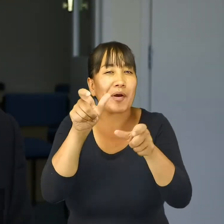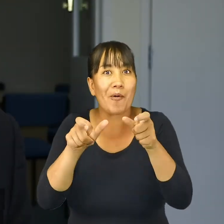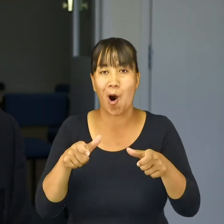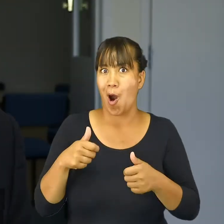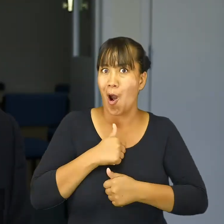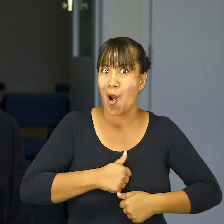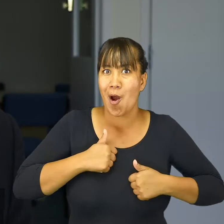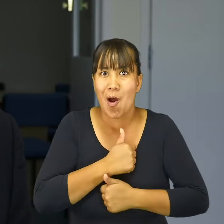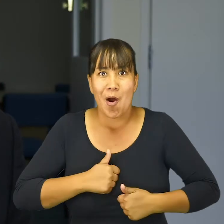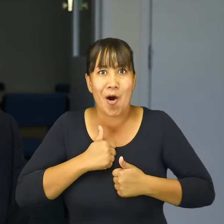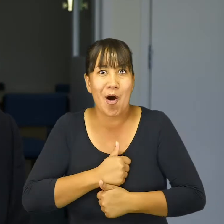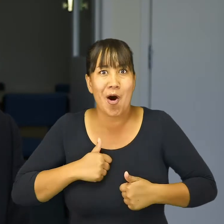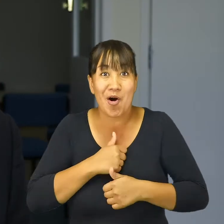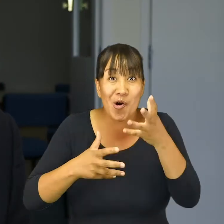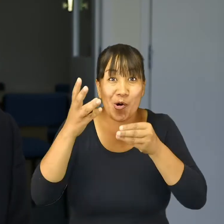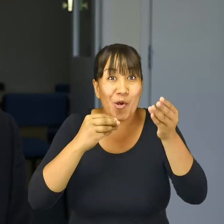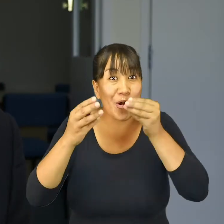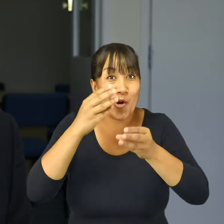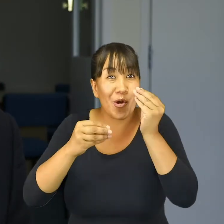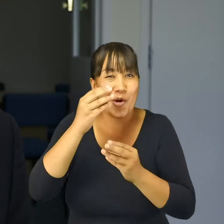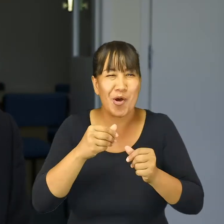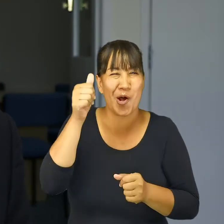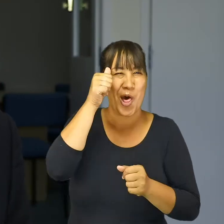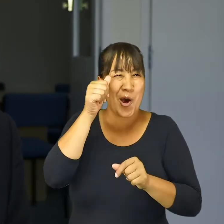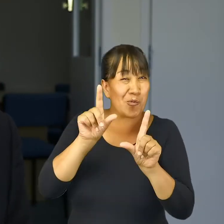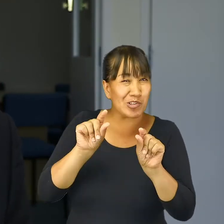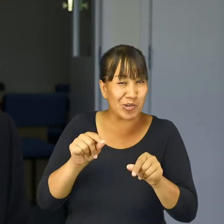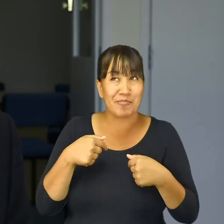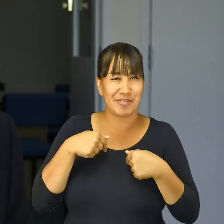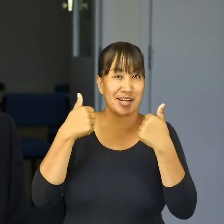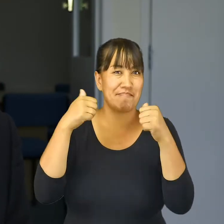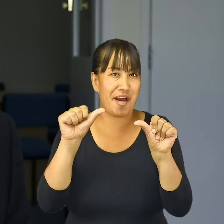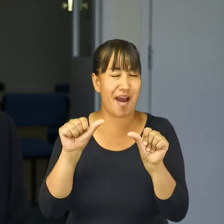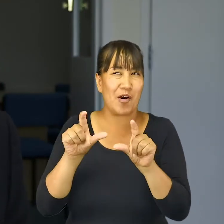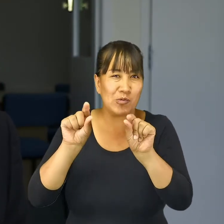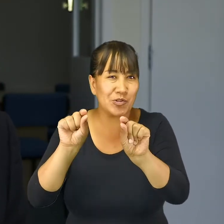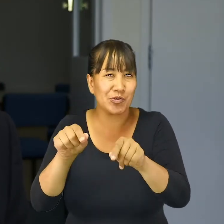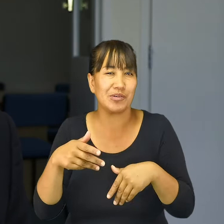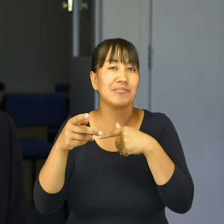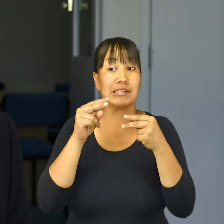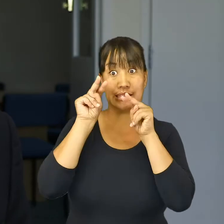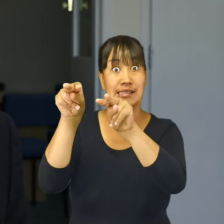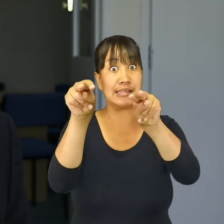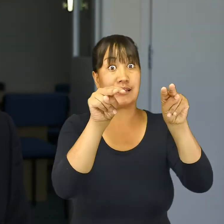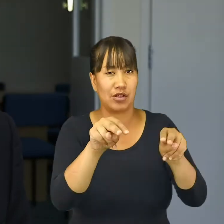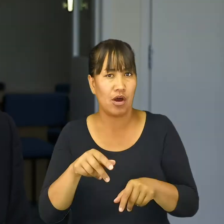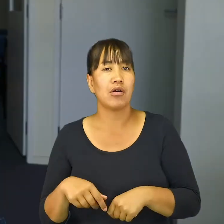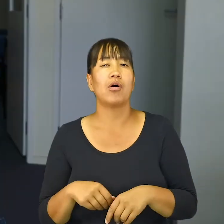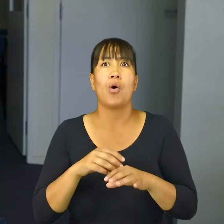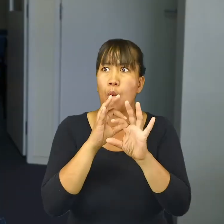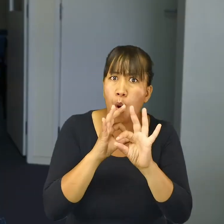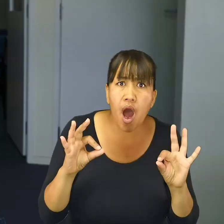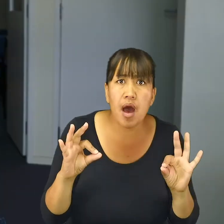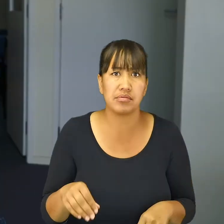pleasure, watching them, watching the learning that they have. They now know that they need to be quiet around Kiwi,